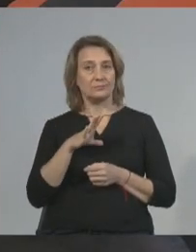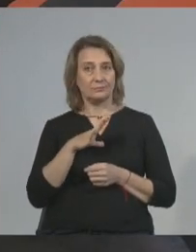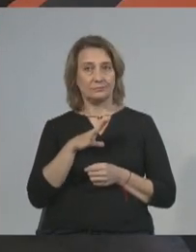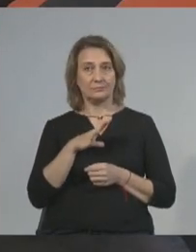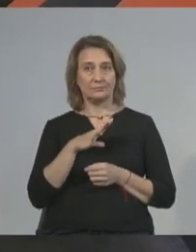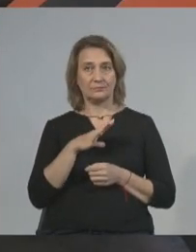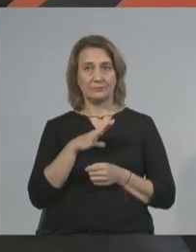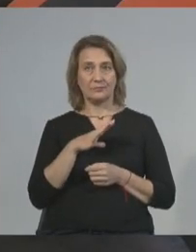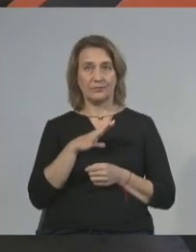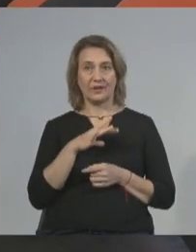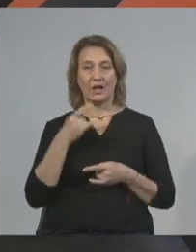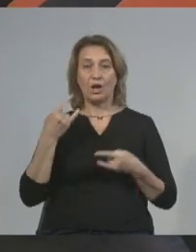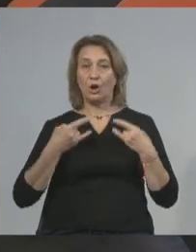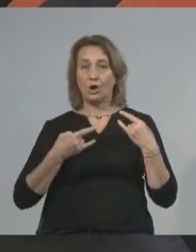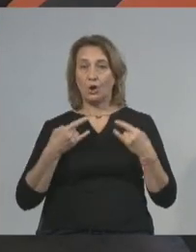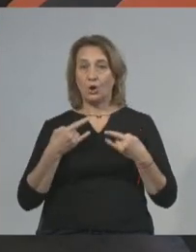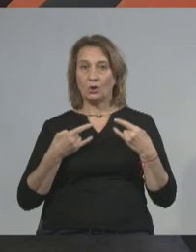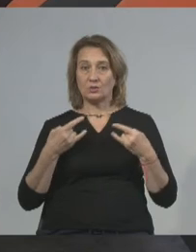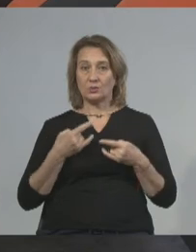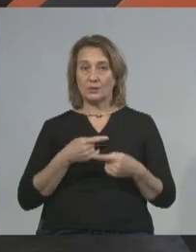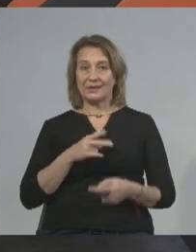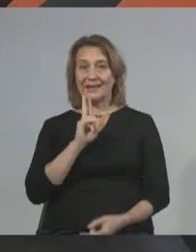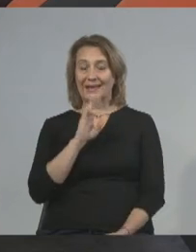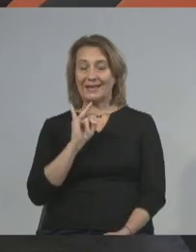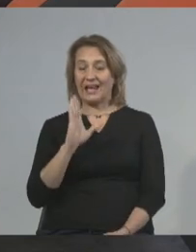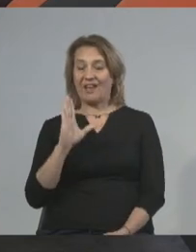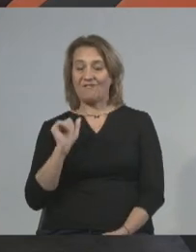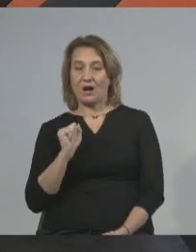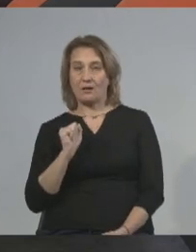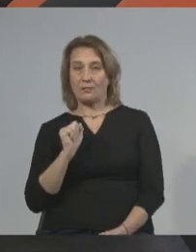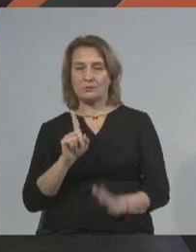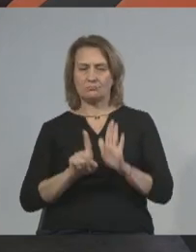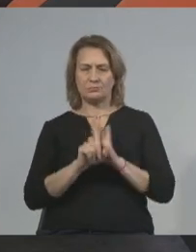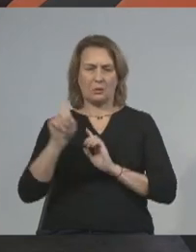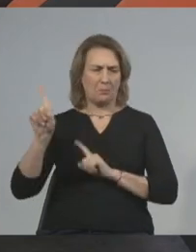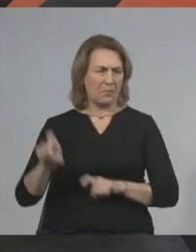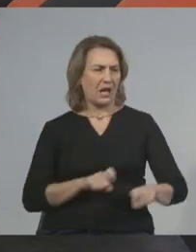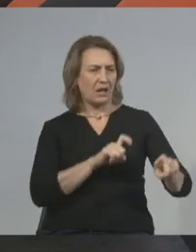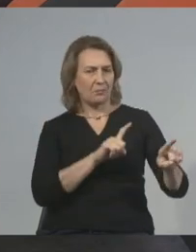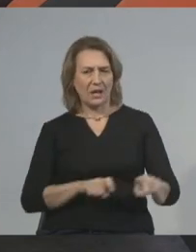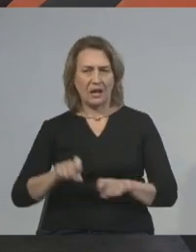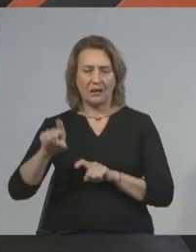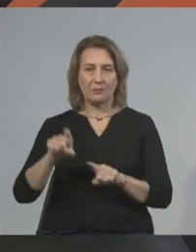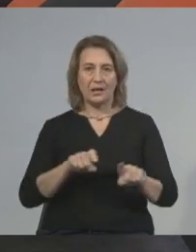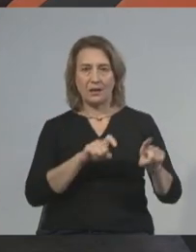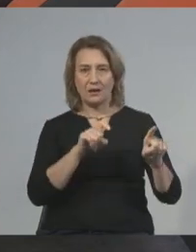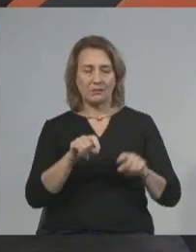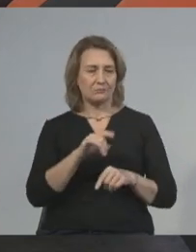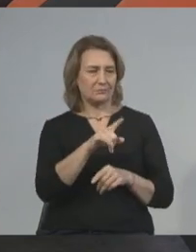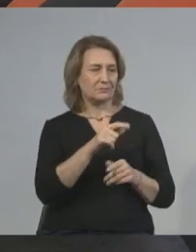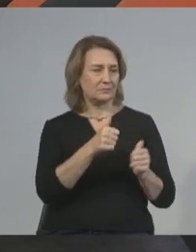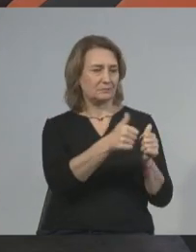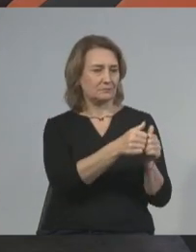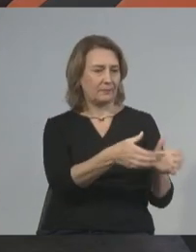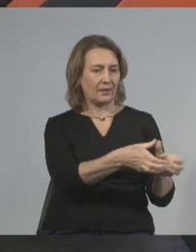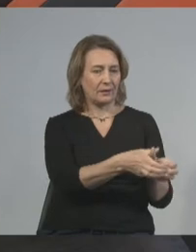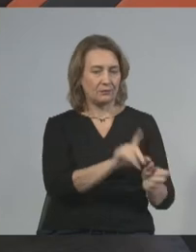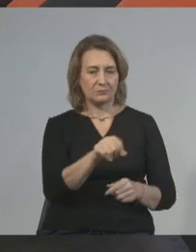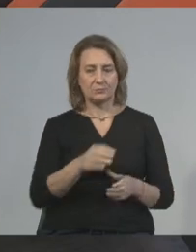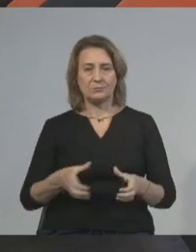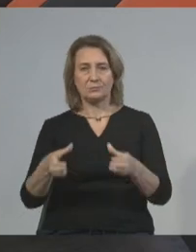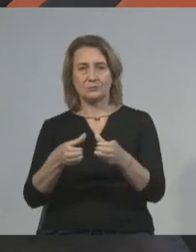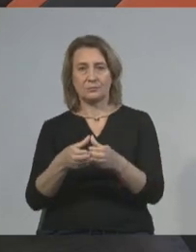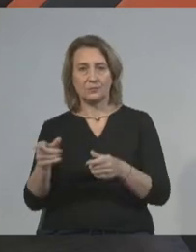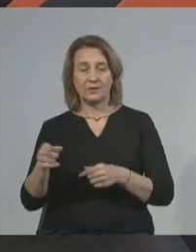those that you already mentioned the situation with kiva who was i was running with